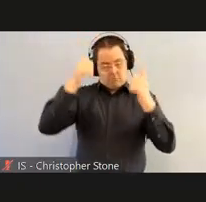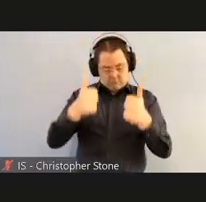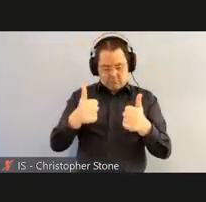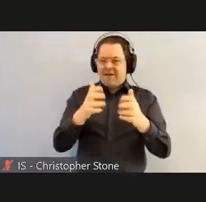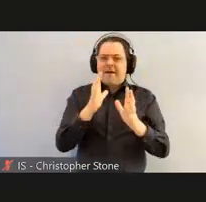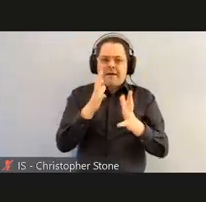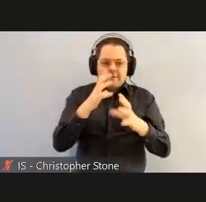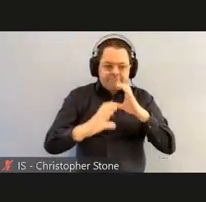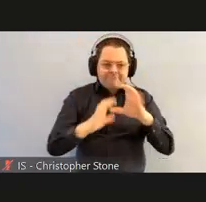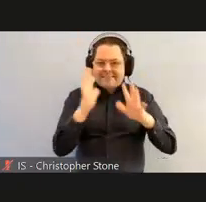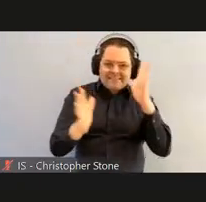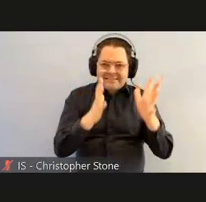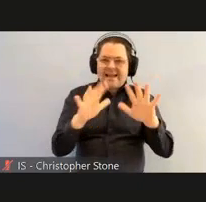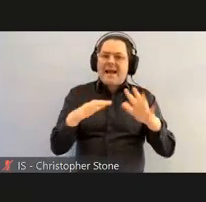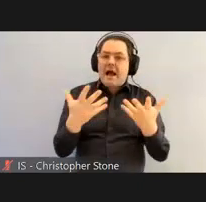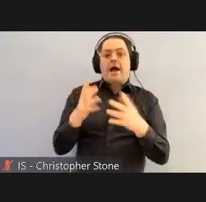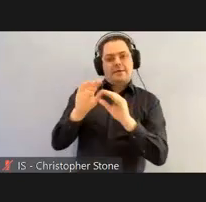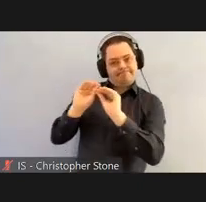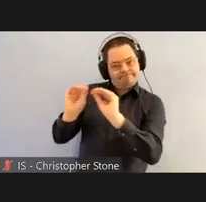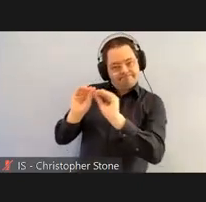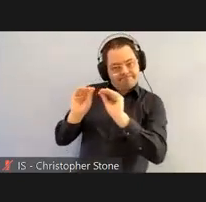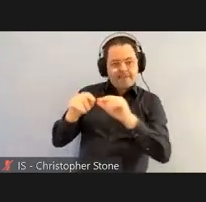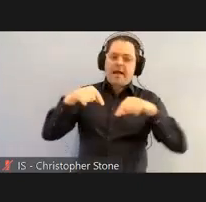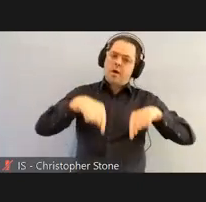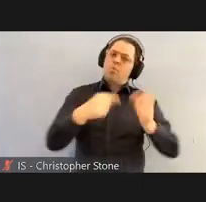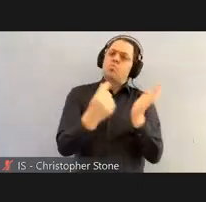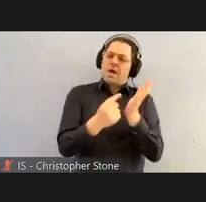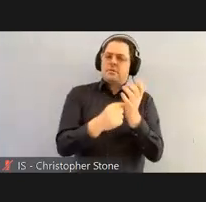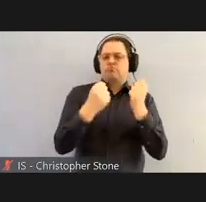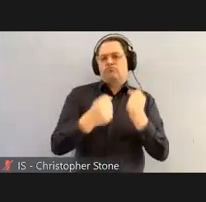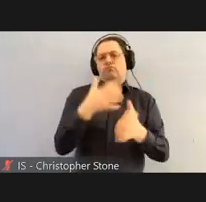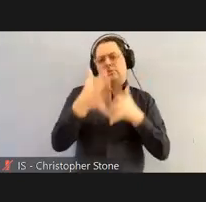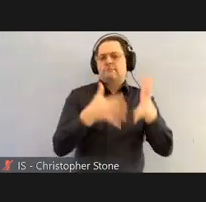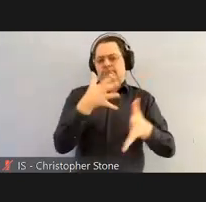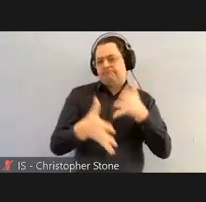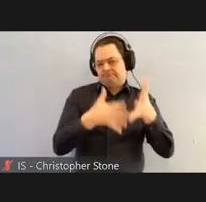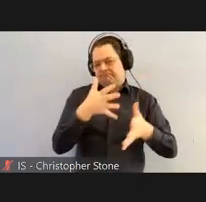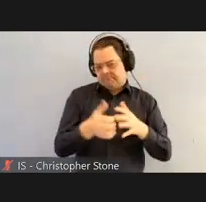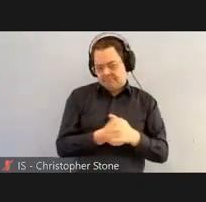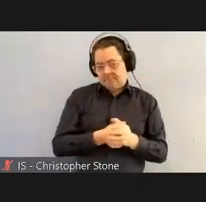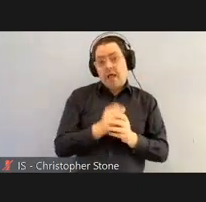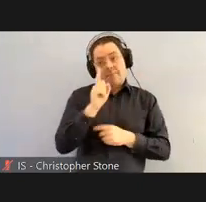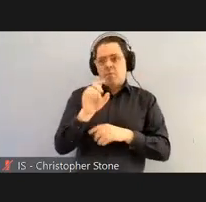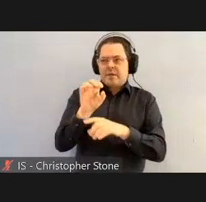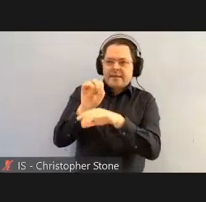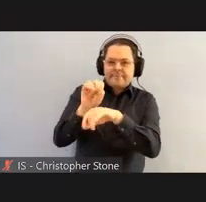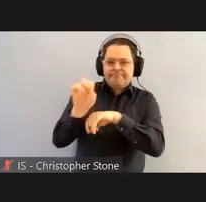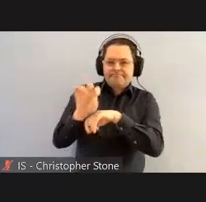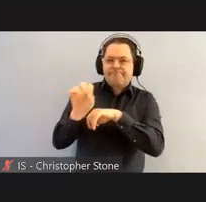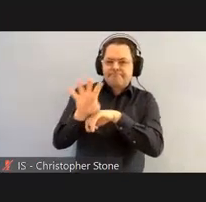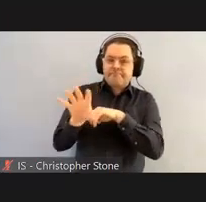communicate. In Uganda, it's mainly sign language, but we give advice to